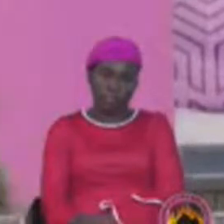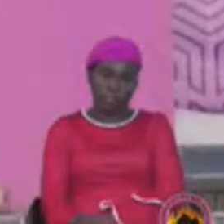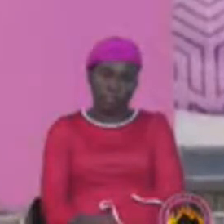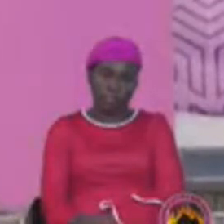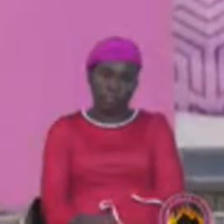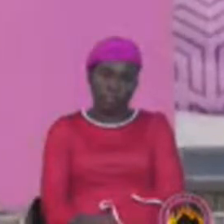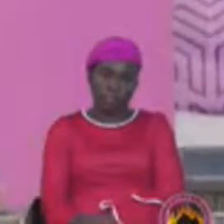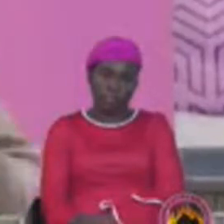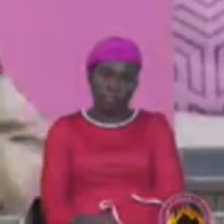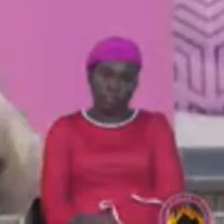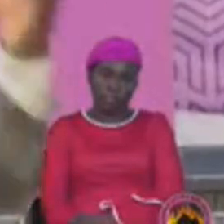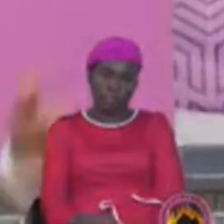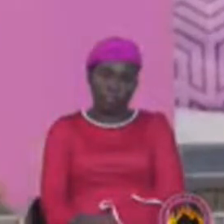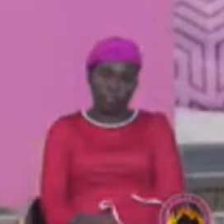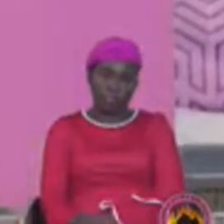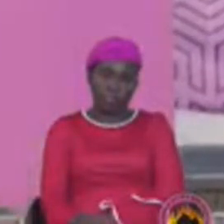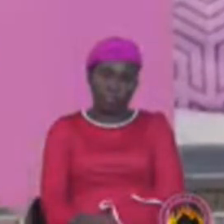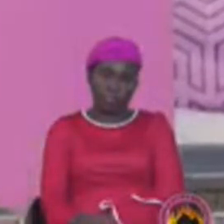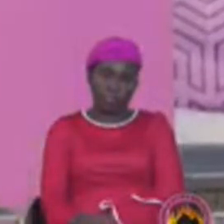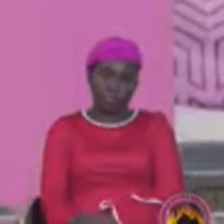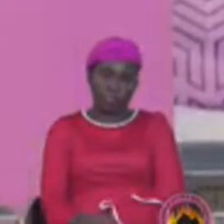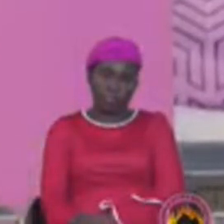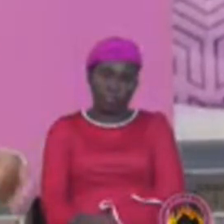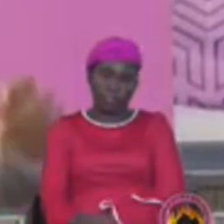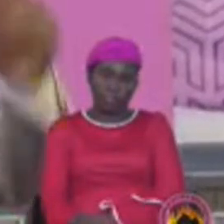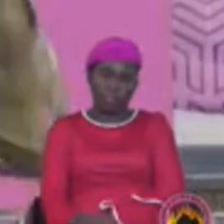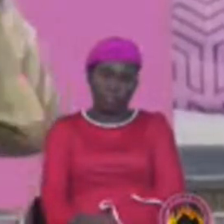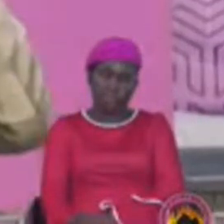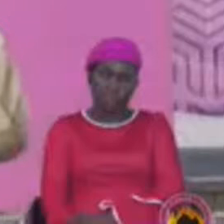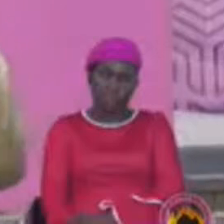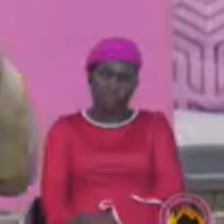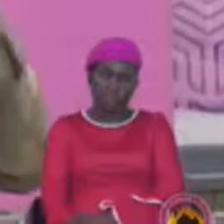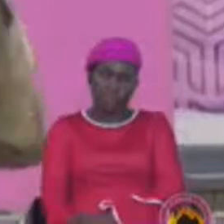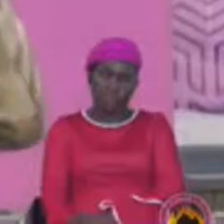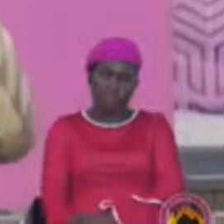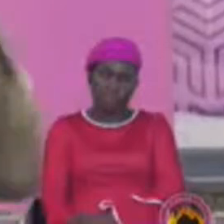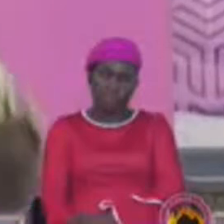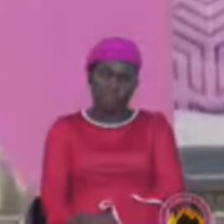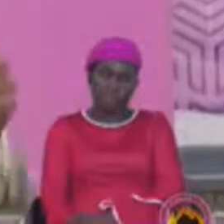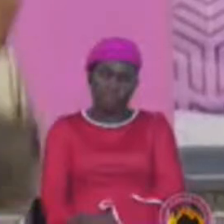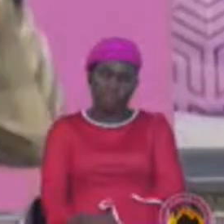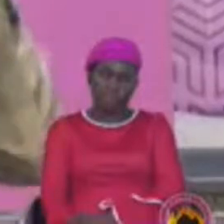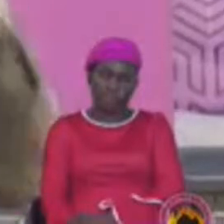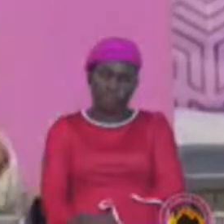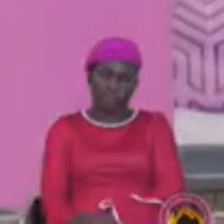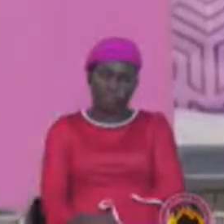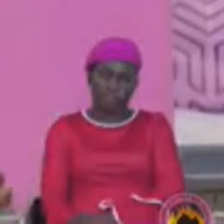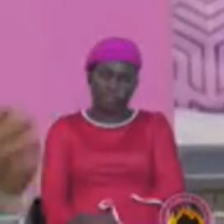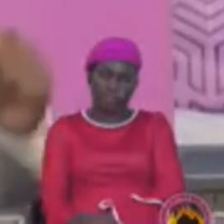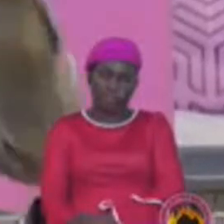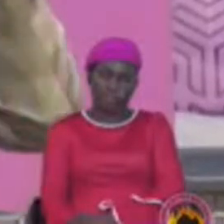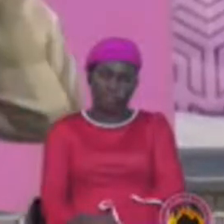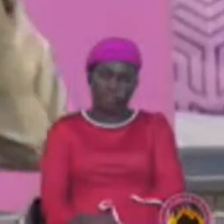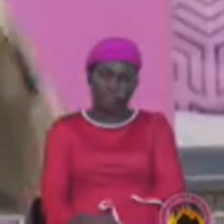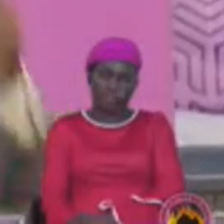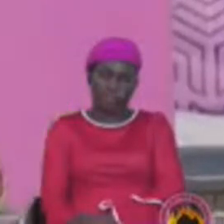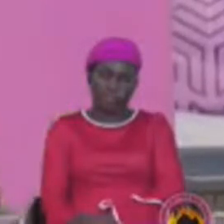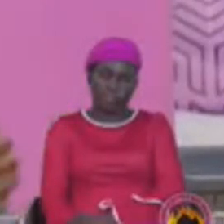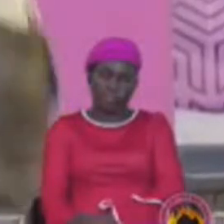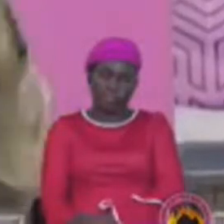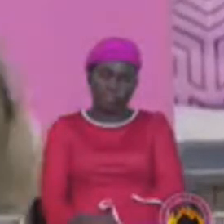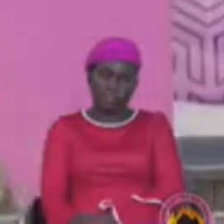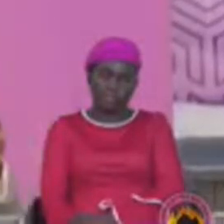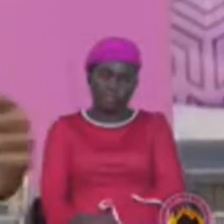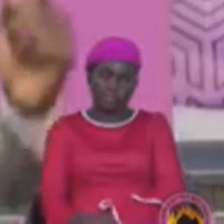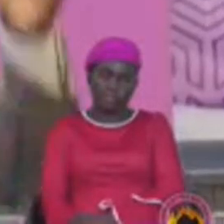enemy fired him an arrow. He was going about looking for money for medication. The evangelist sister also told him, don't look for anything. Just use your